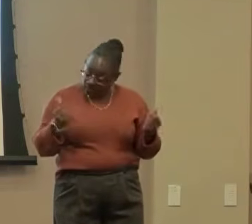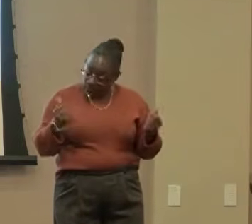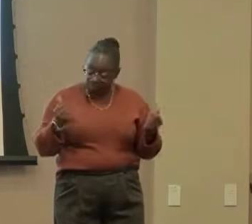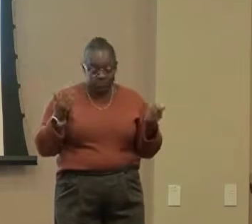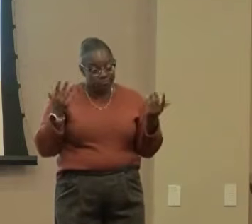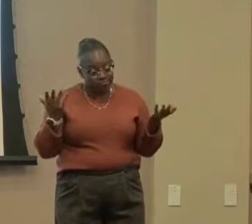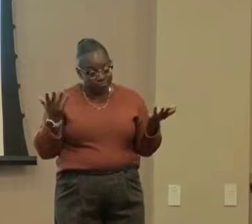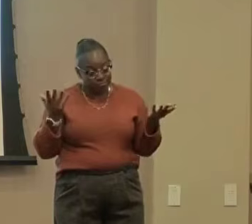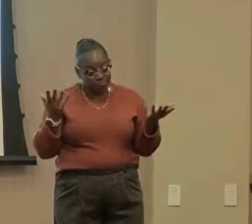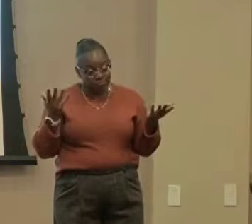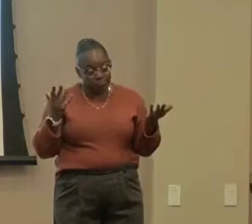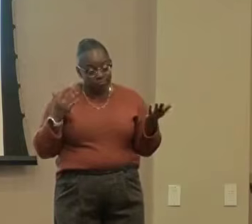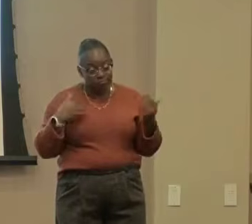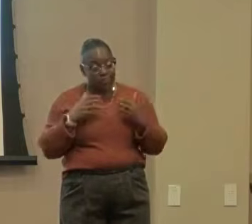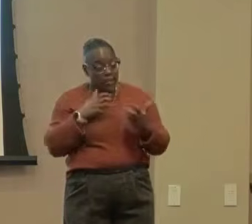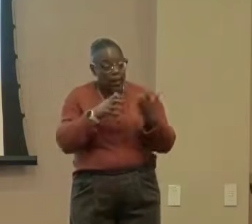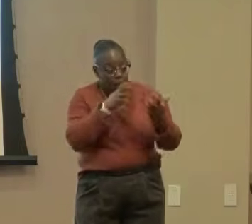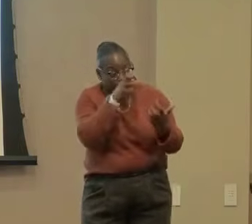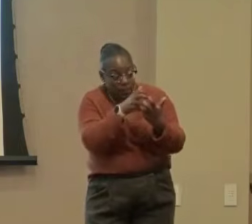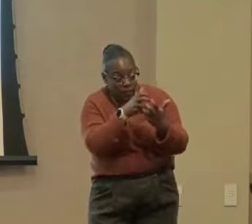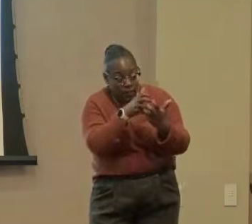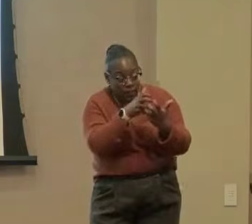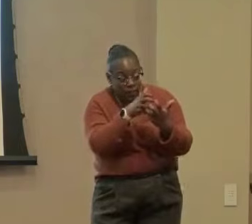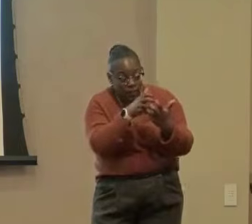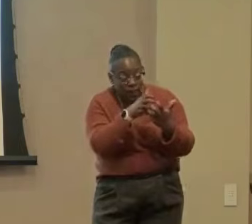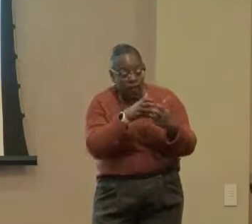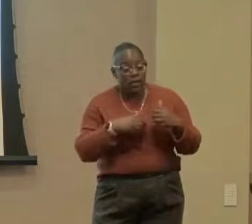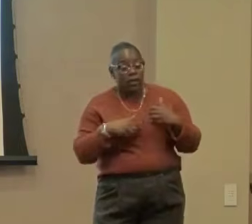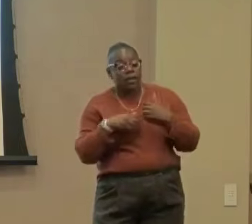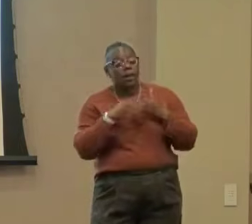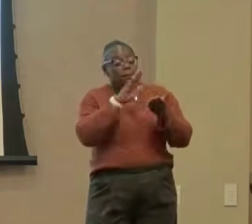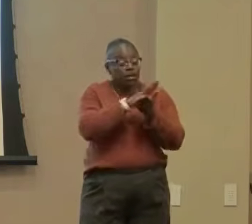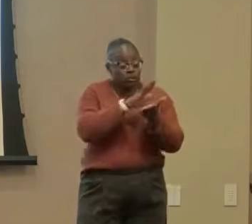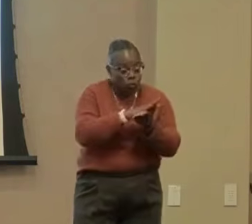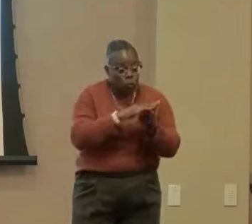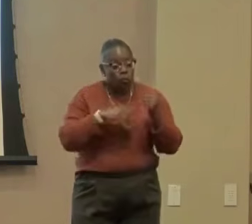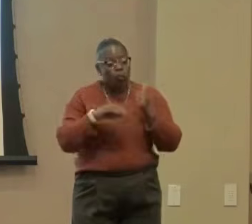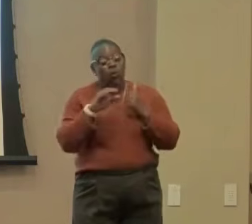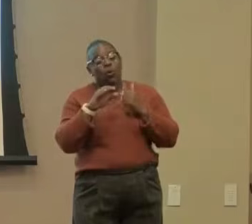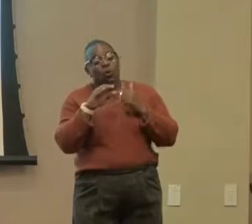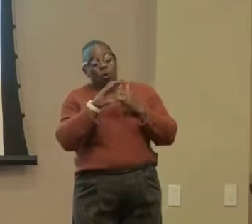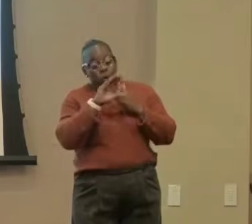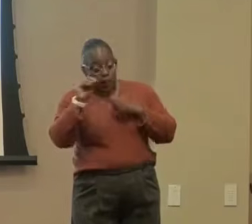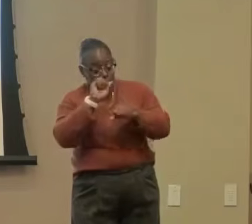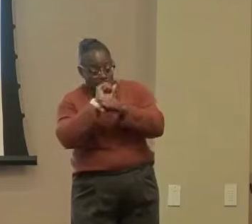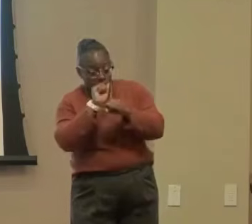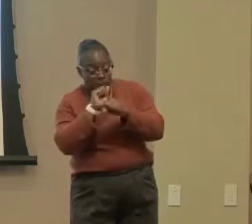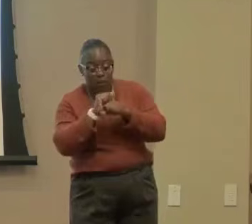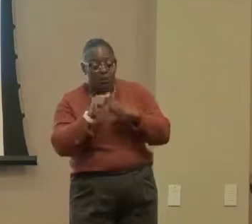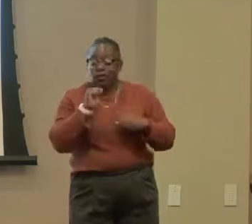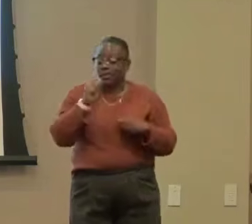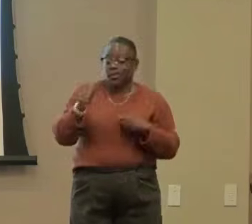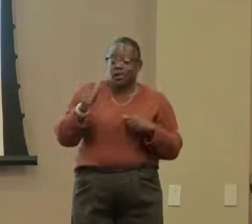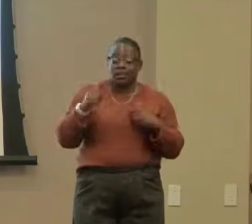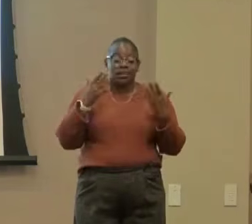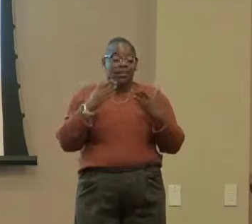is either to be accommodated properly by a school or a employer, or you're not